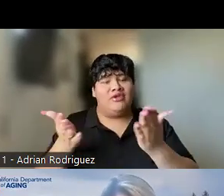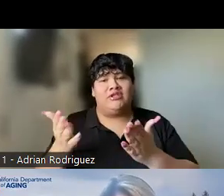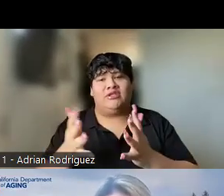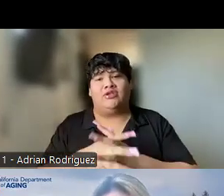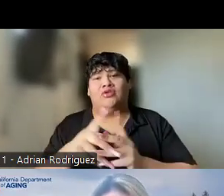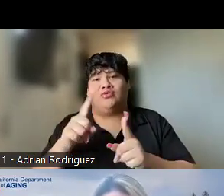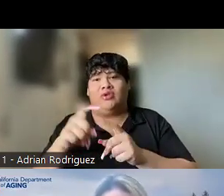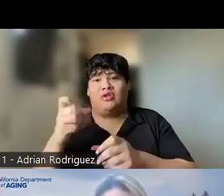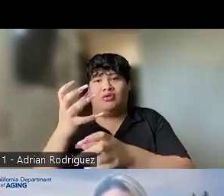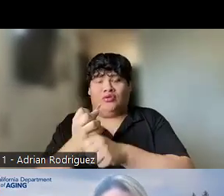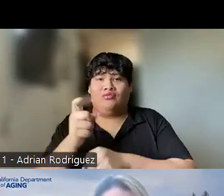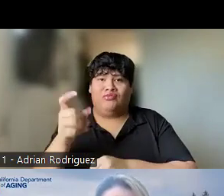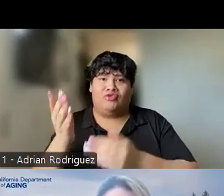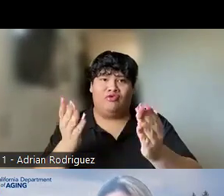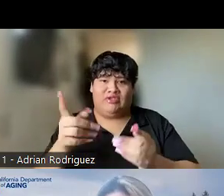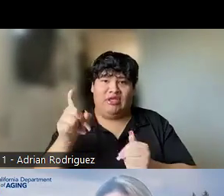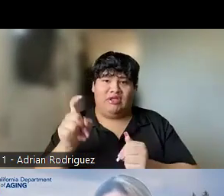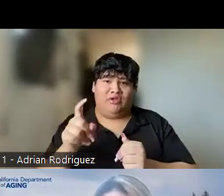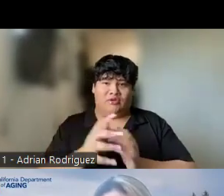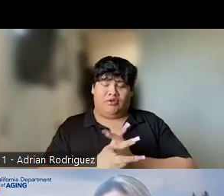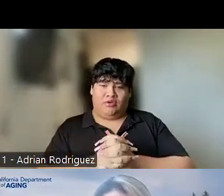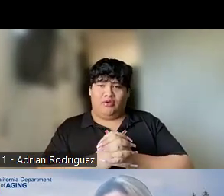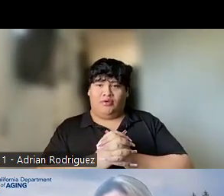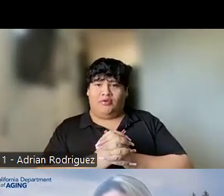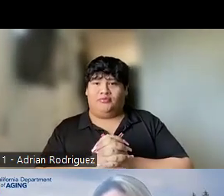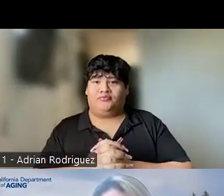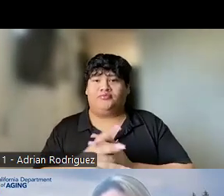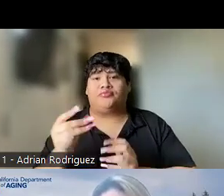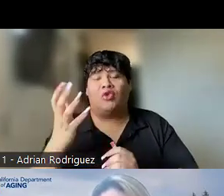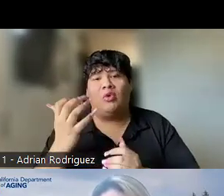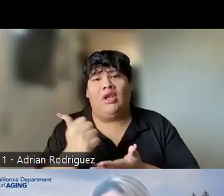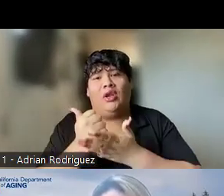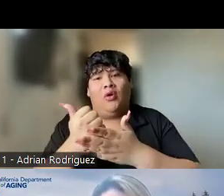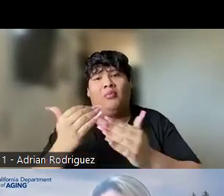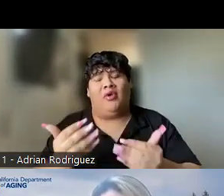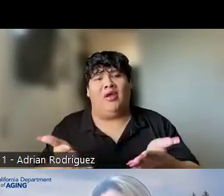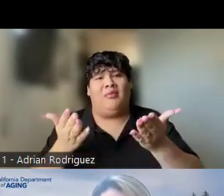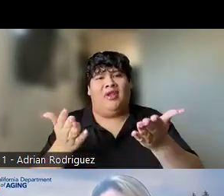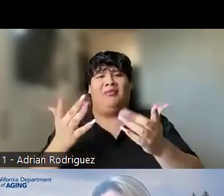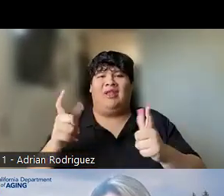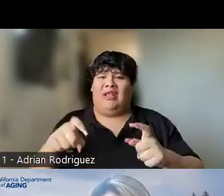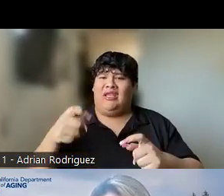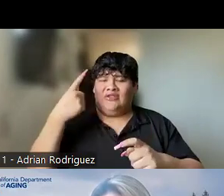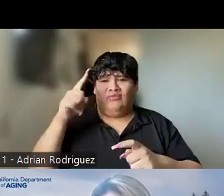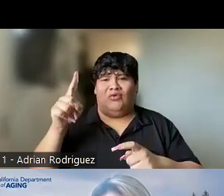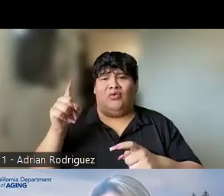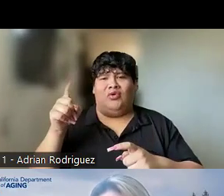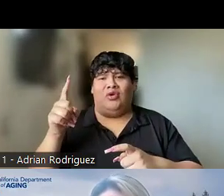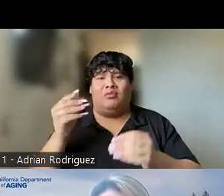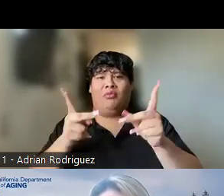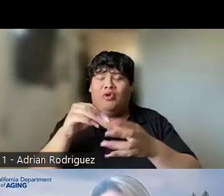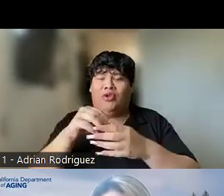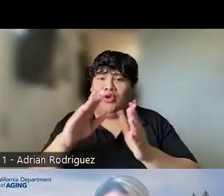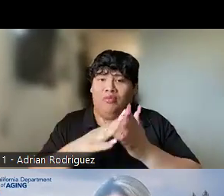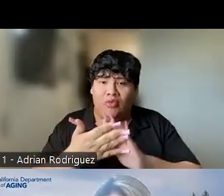be receiving them. We also continue to uplift the needs of the people who are living in our rural communities.